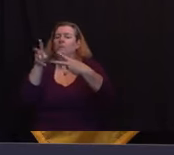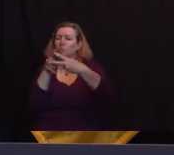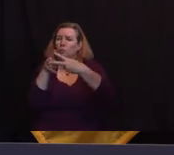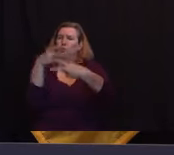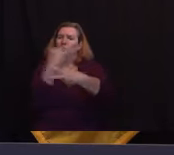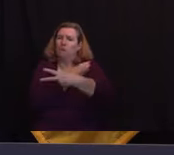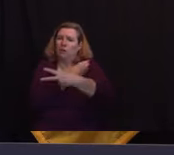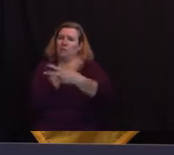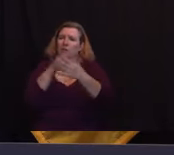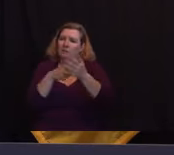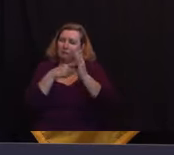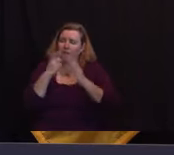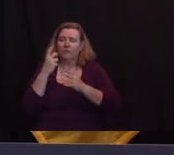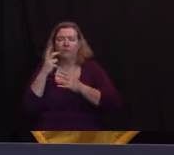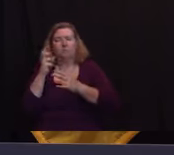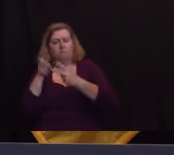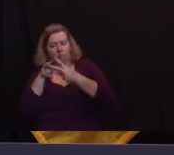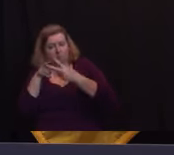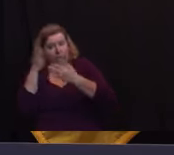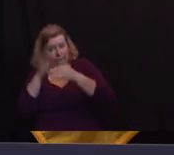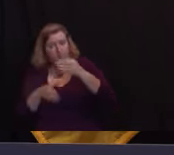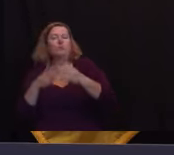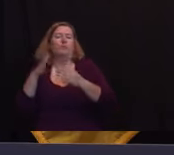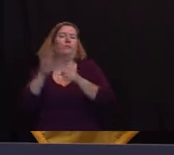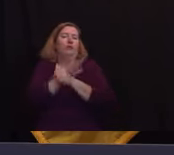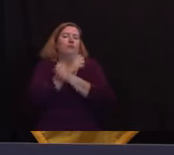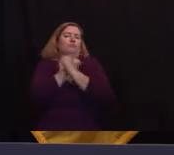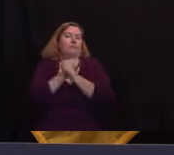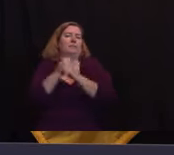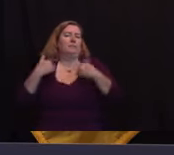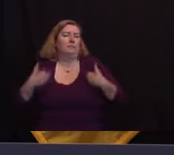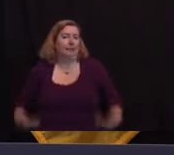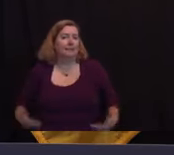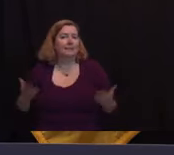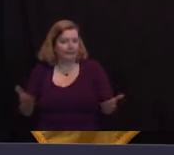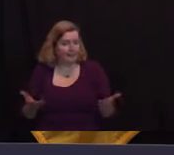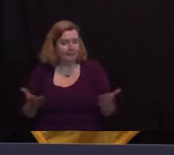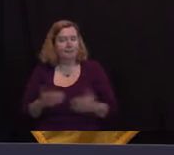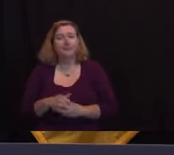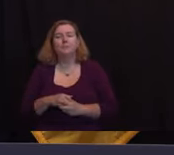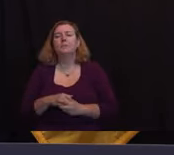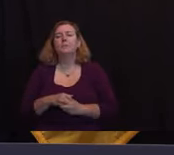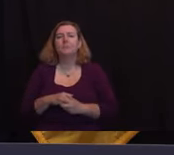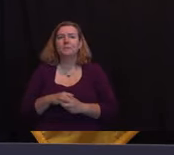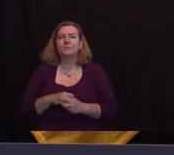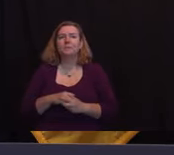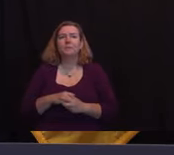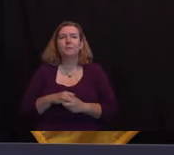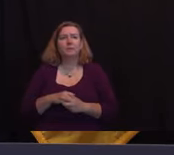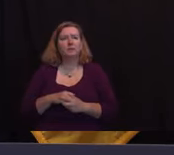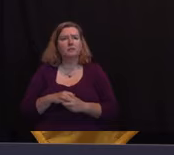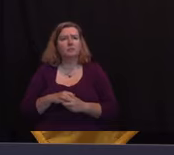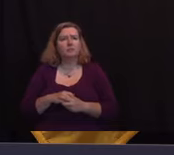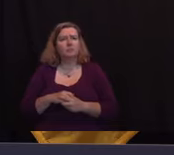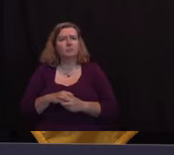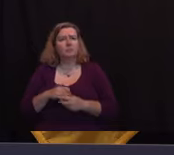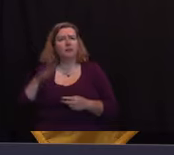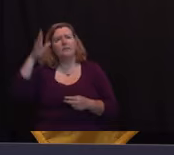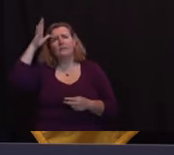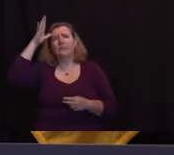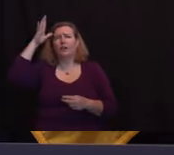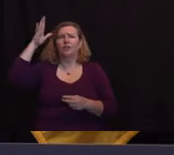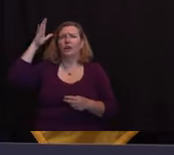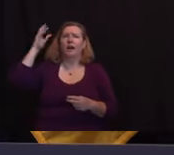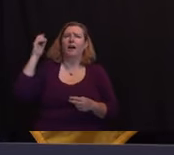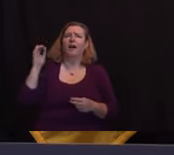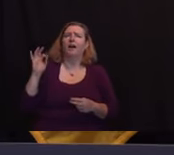thank you for that. Pat, we gave Cassidy and Zach a shout out on Monday, but we will again. Father, the bride is back. We missed you on Monday. Great to have you. And again, God